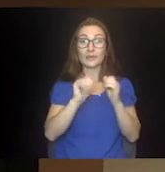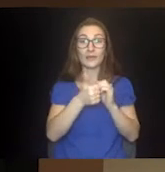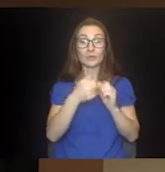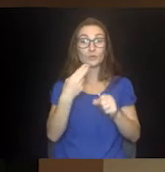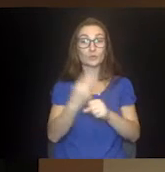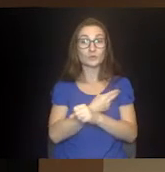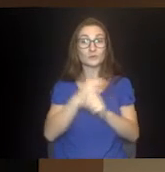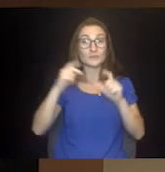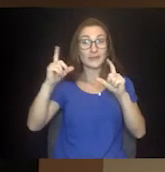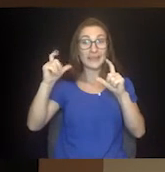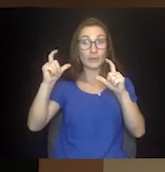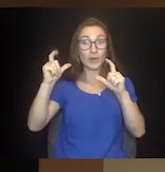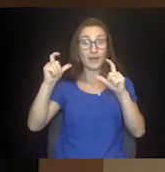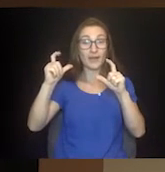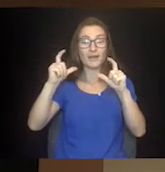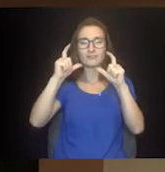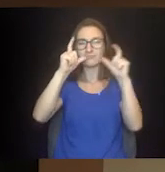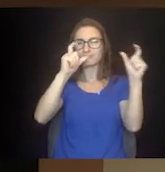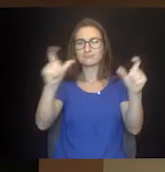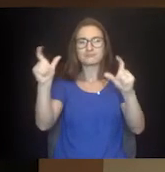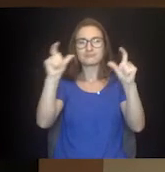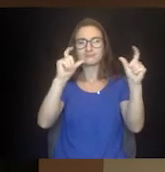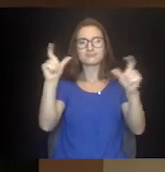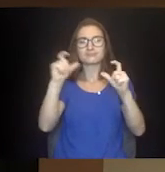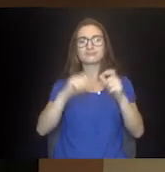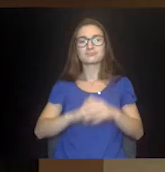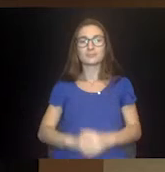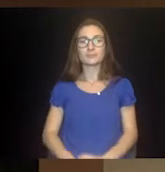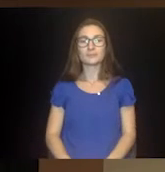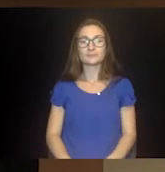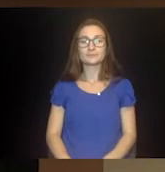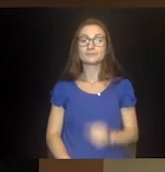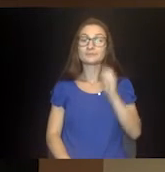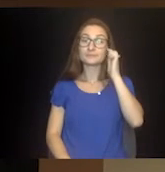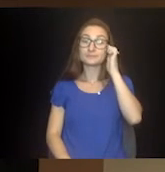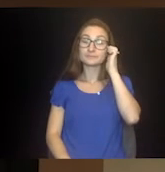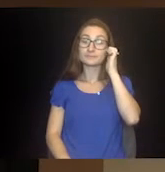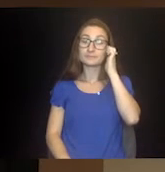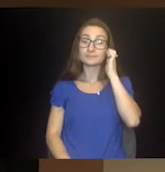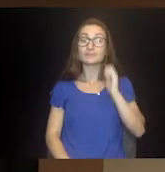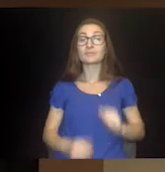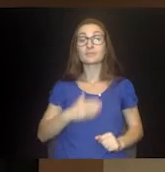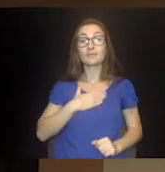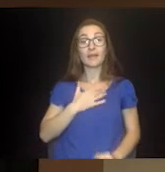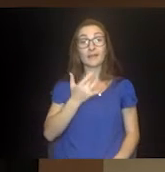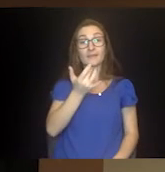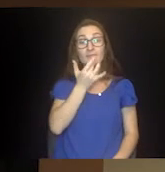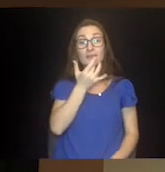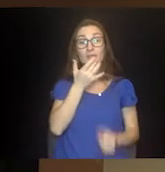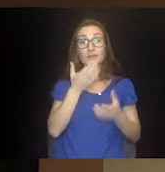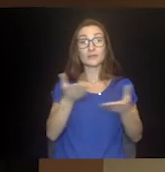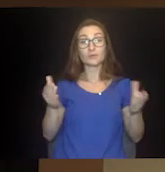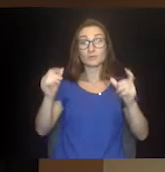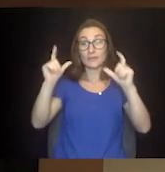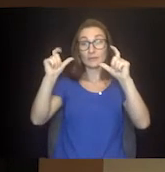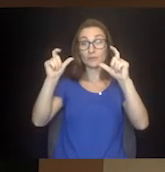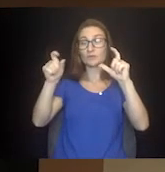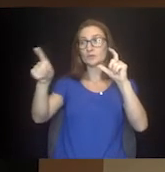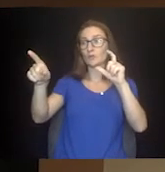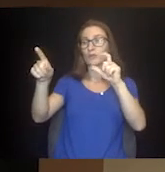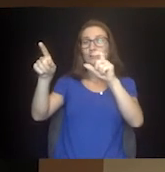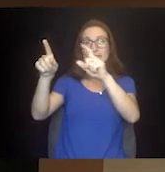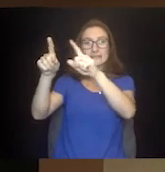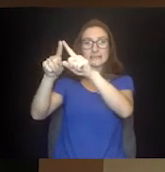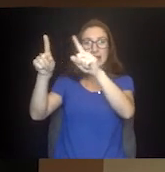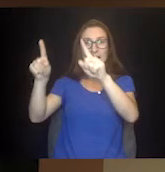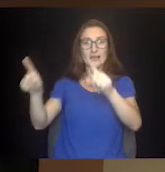classes to teach me how to use my camera. My favorite thing to take pictures of